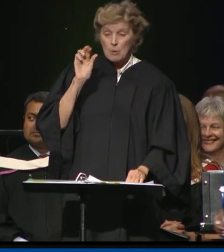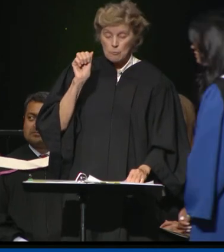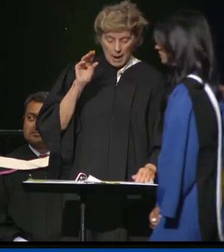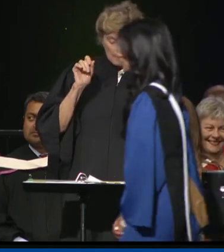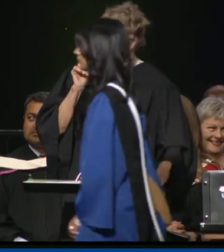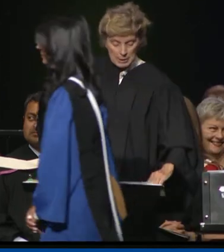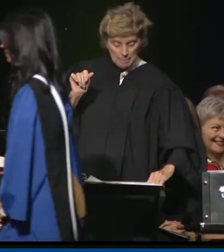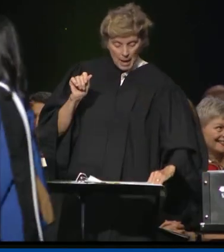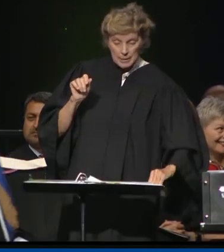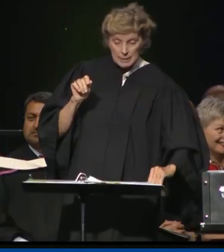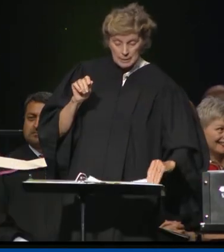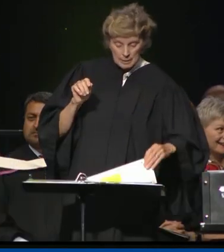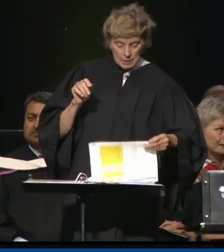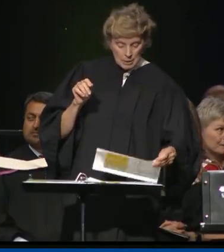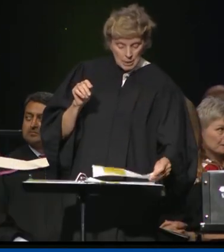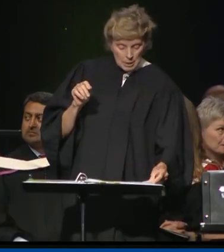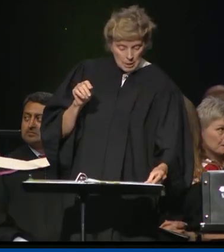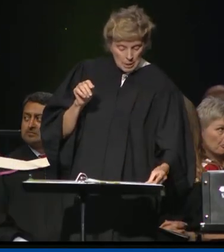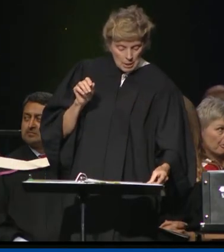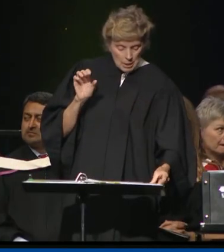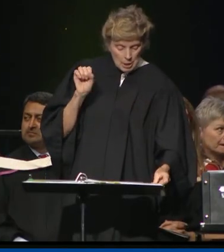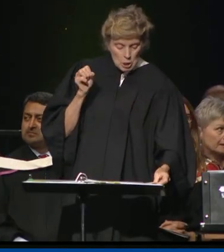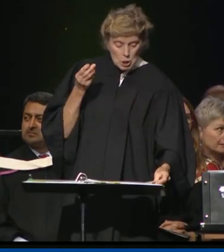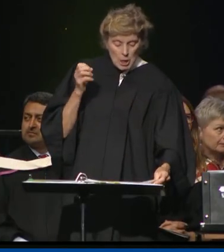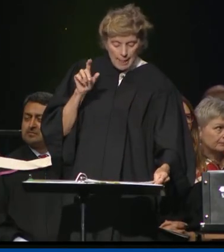Shalina Ibrahim.